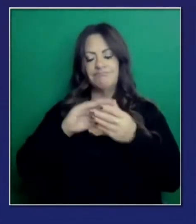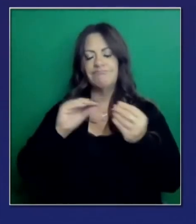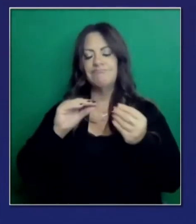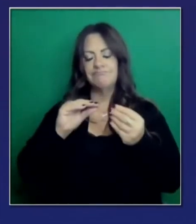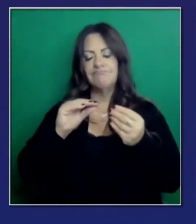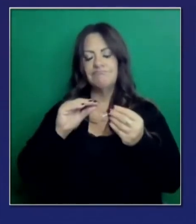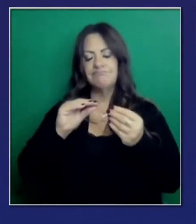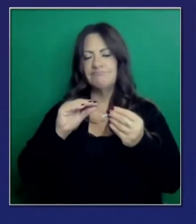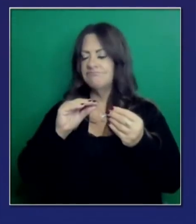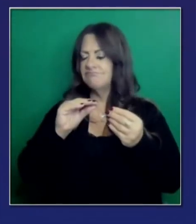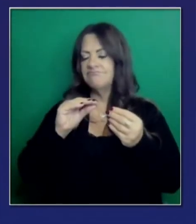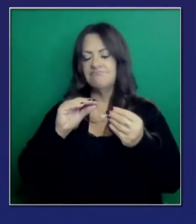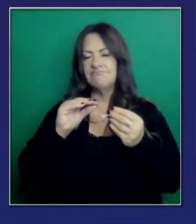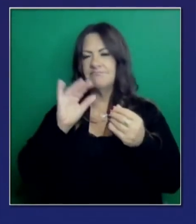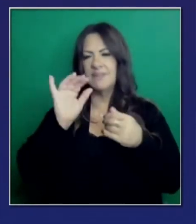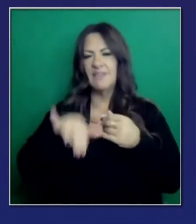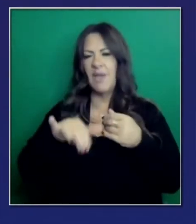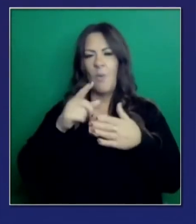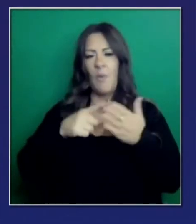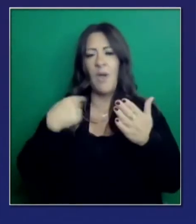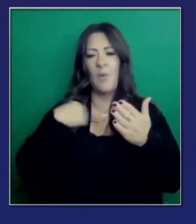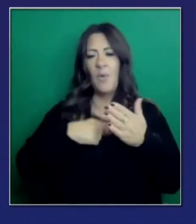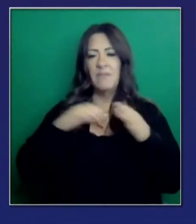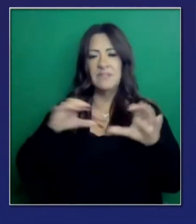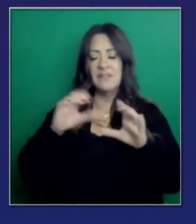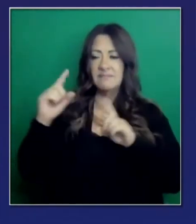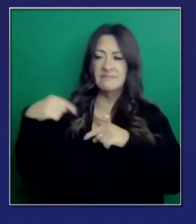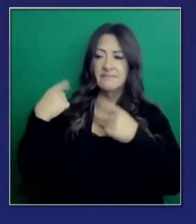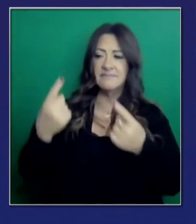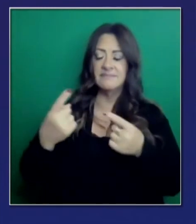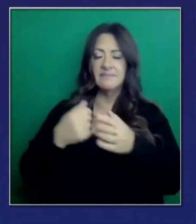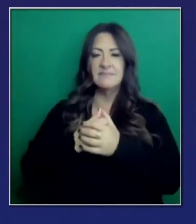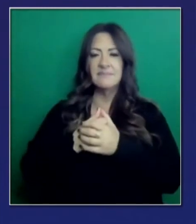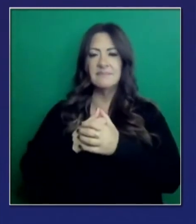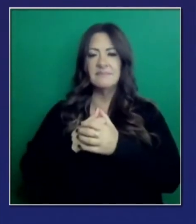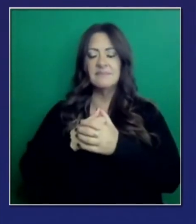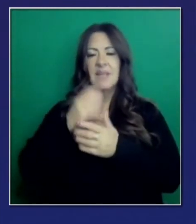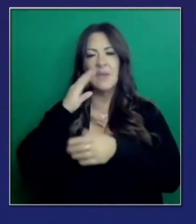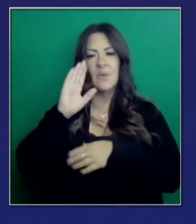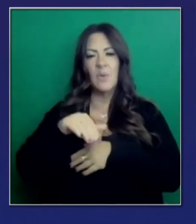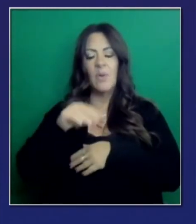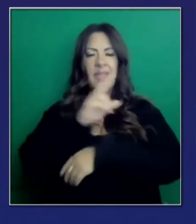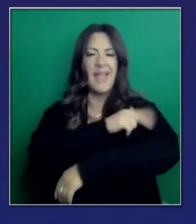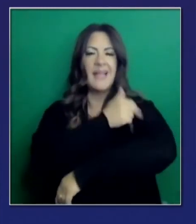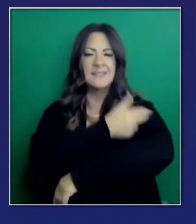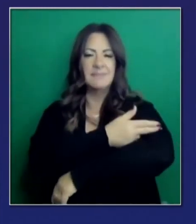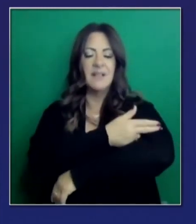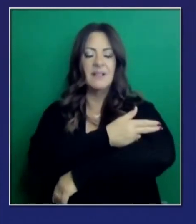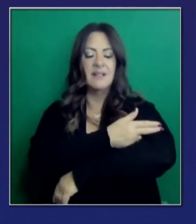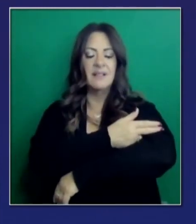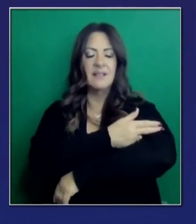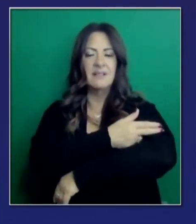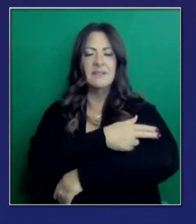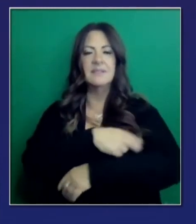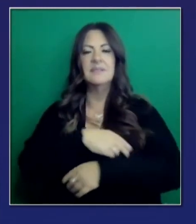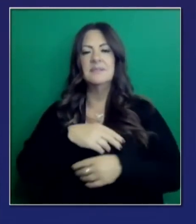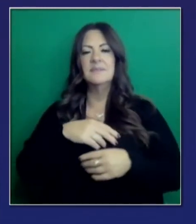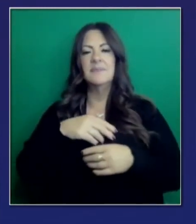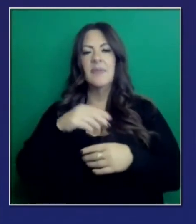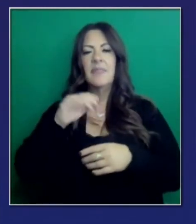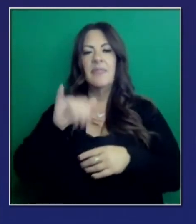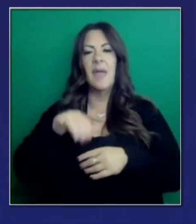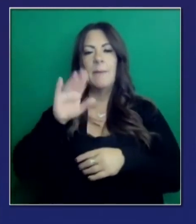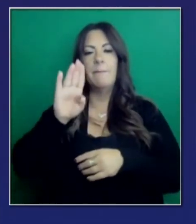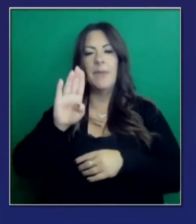that work, and others have as well, what happened in Cedars-Sinai and UCSF as it relates to this B1429 cases, which